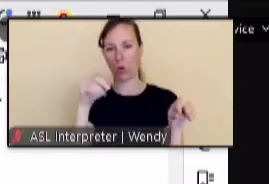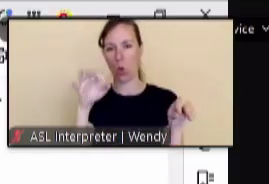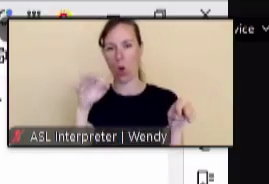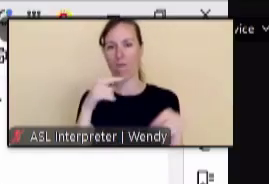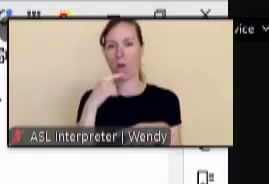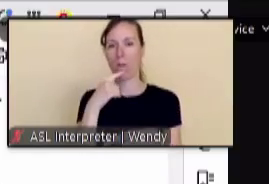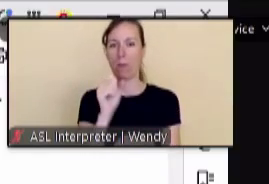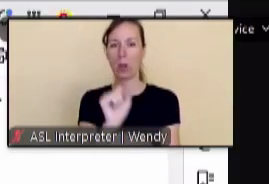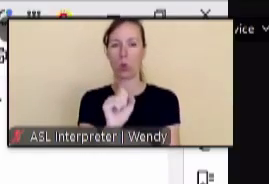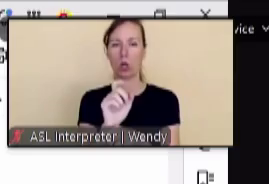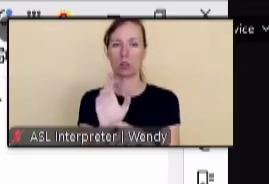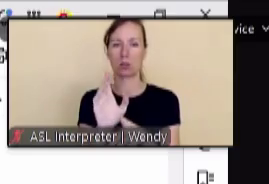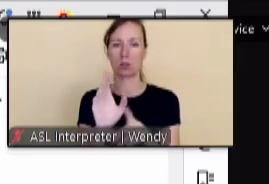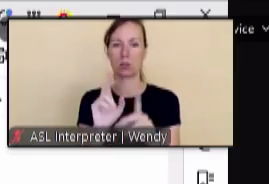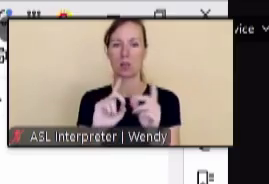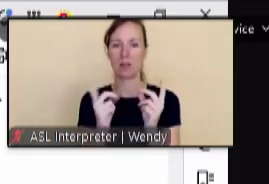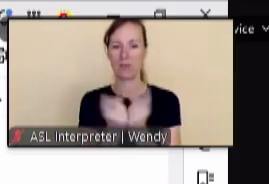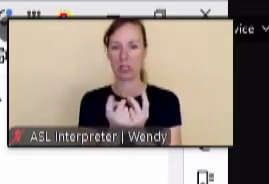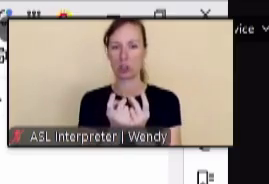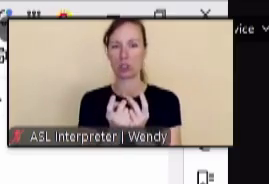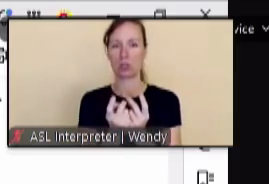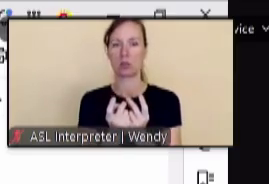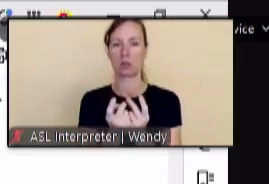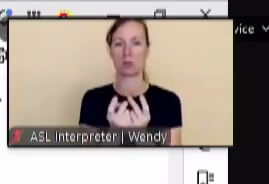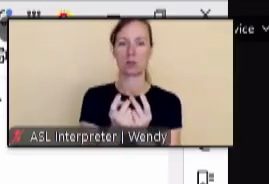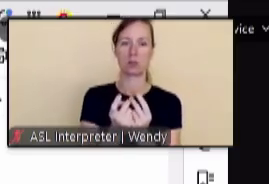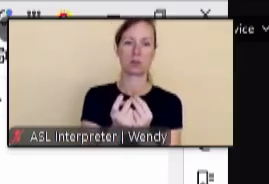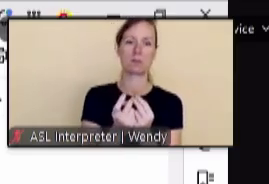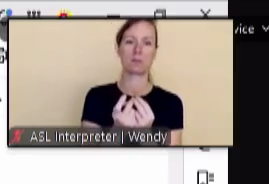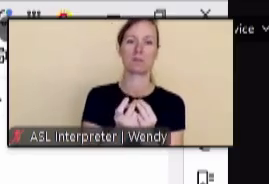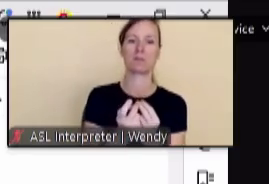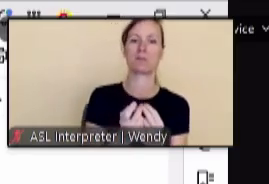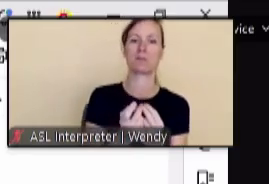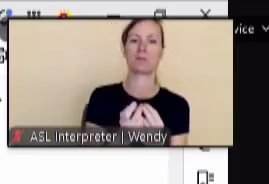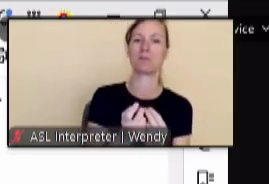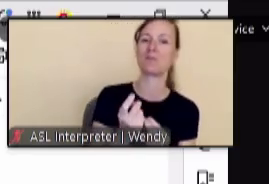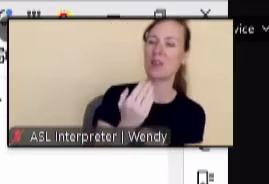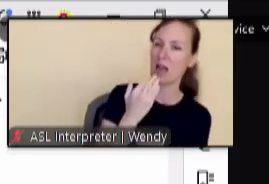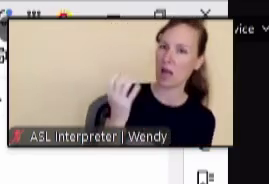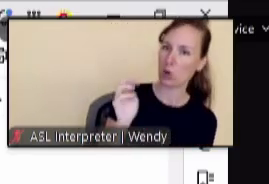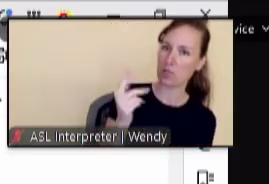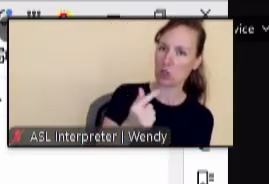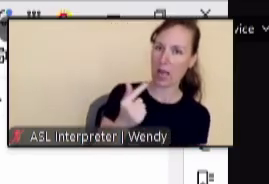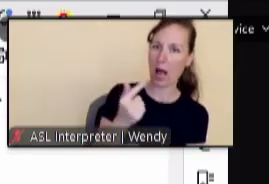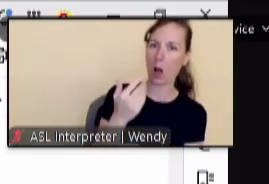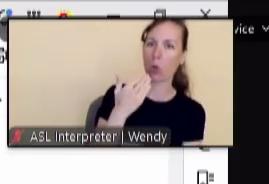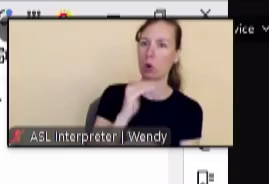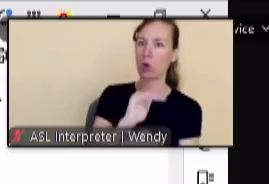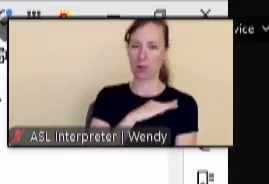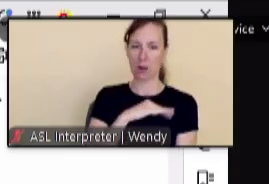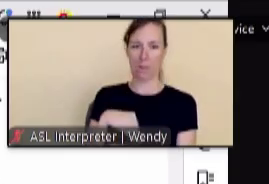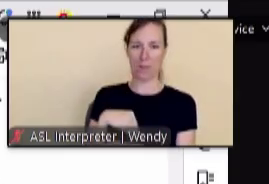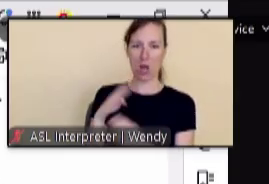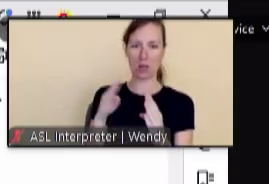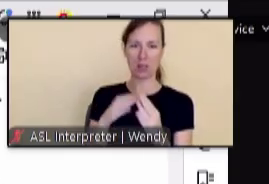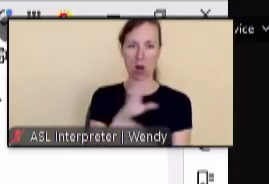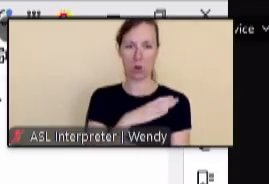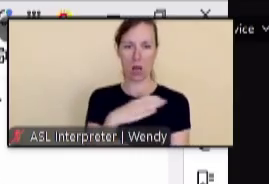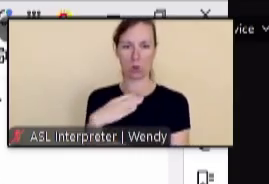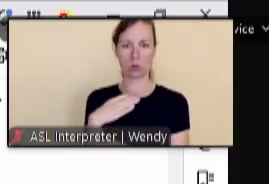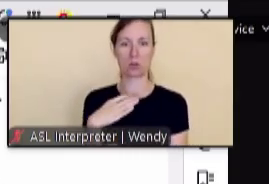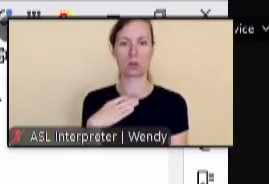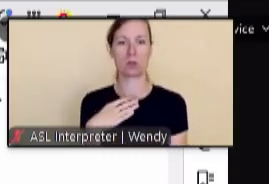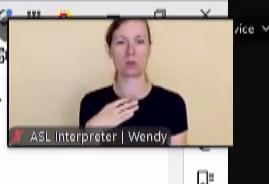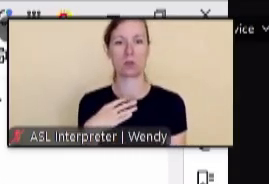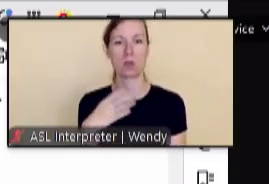Thank you, Mr. Galloway, and good evening, Madam Mayor and Town Council and Town of Cheverly. Mr. Cardenas, my Deputy